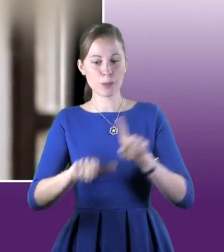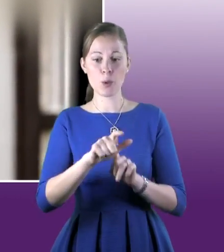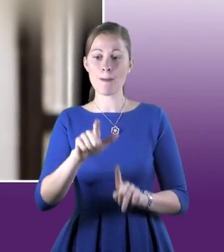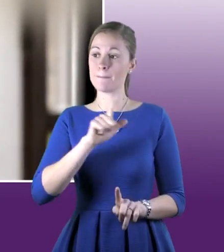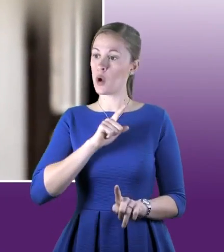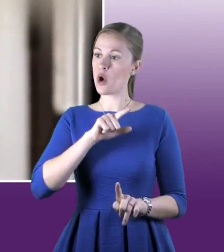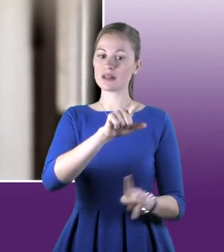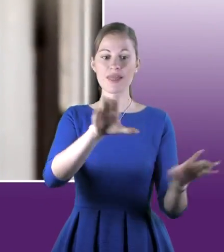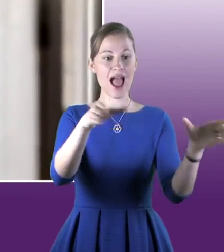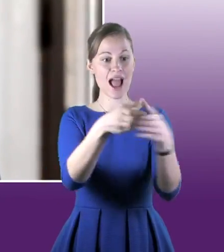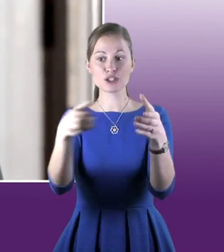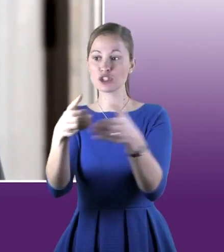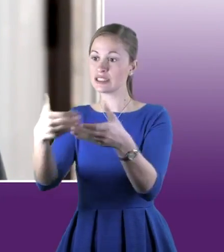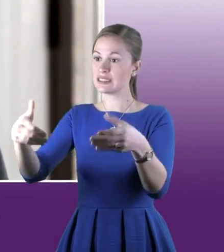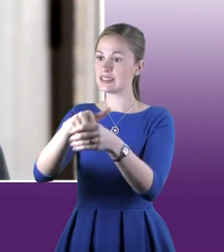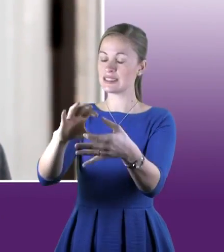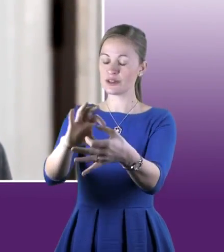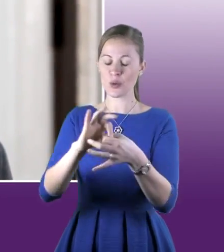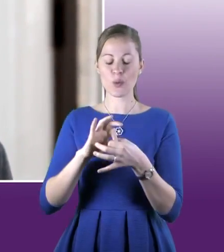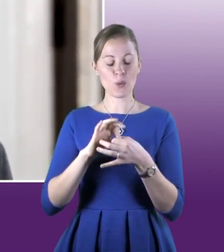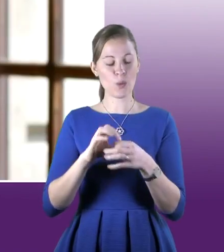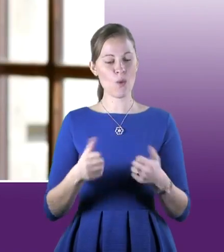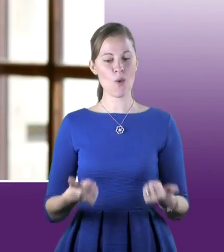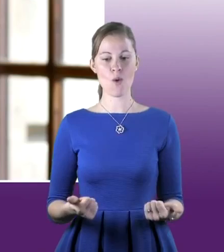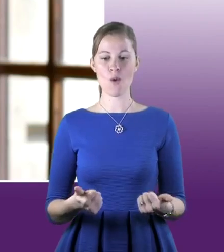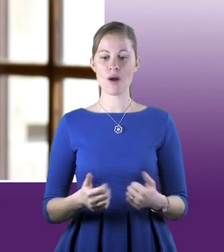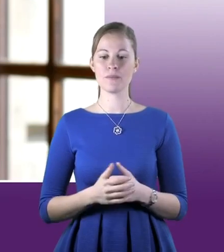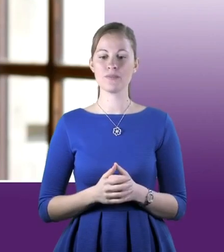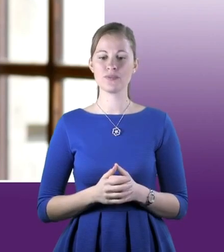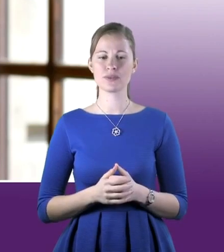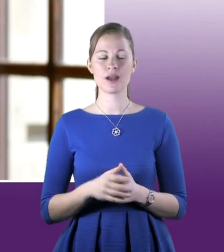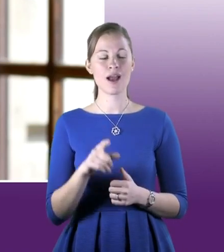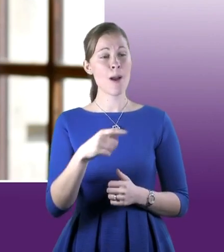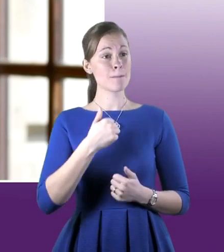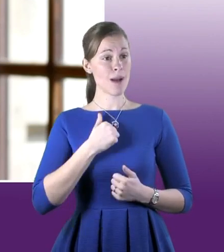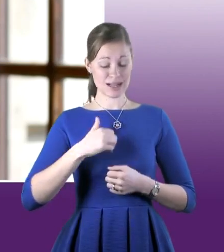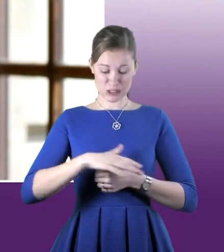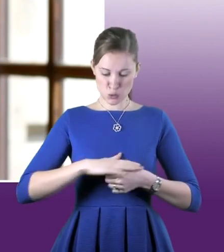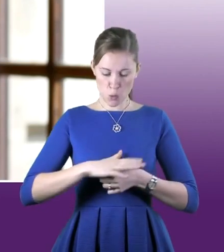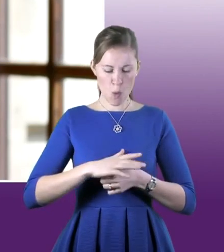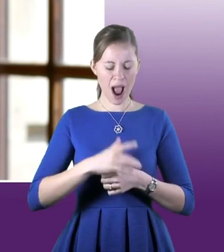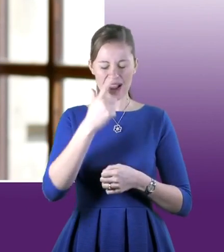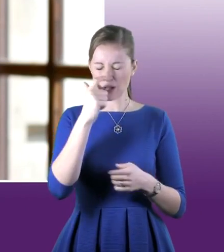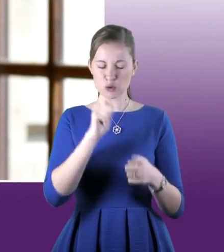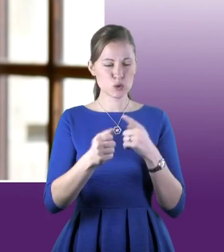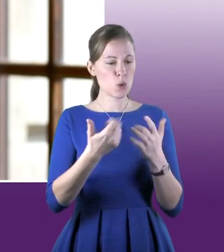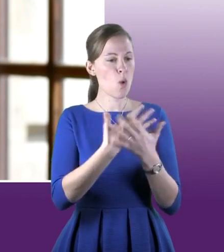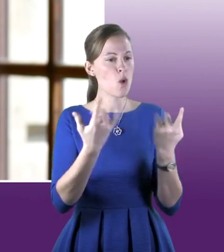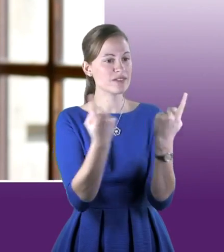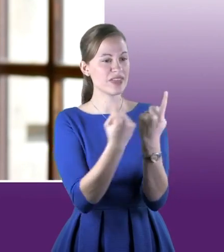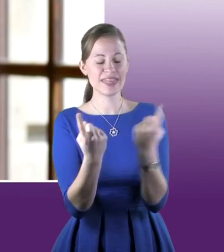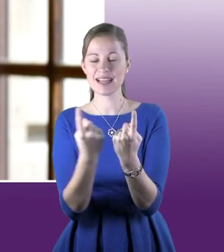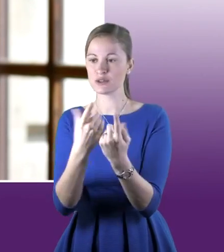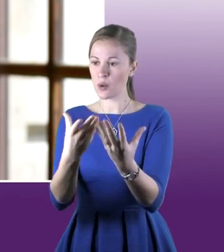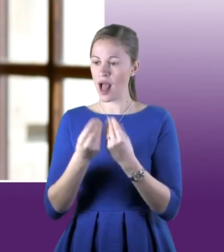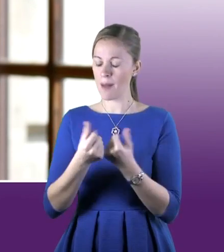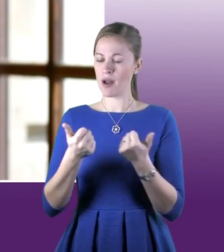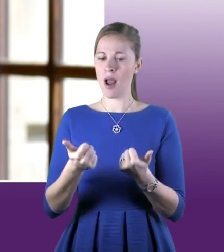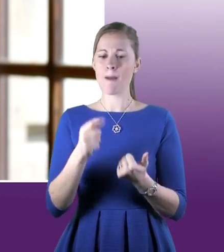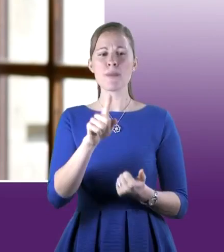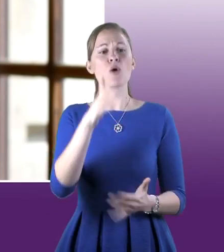in that community. All sorts of things can be done to help people in the position I was in, but you also have to do something for